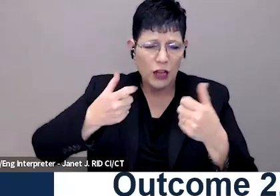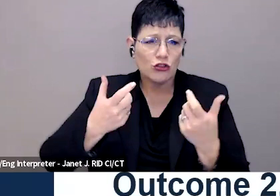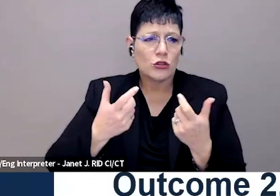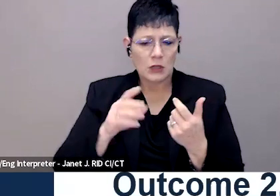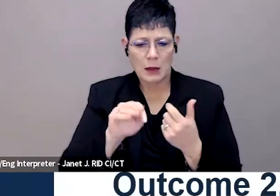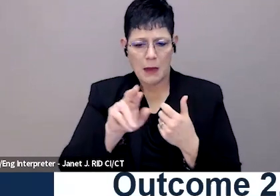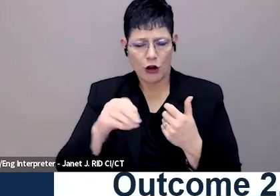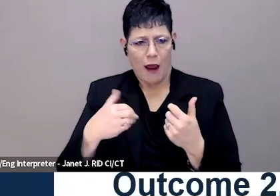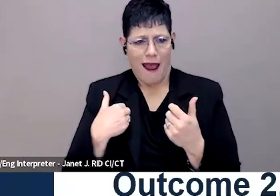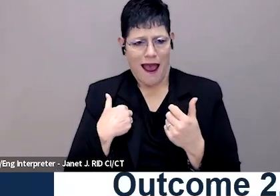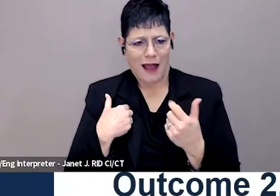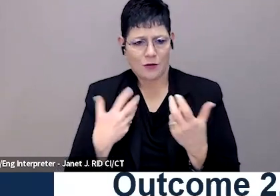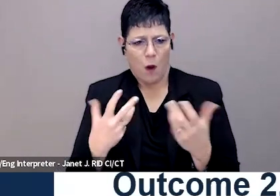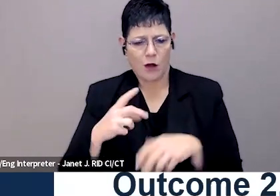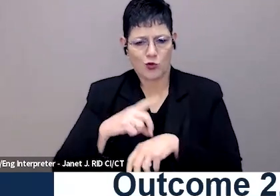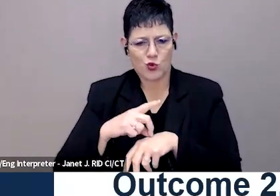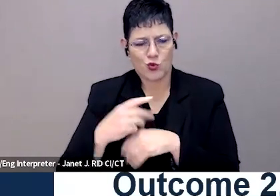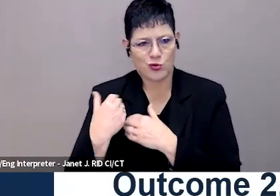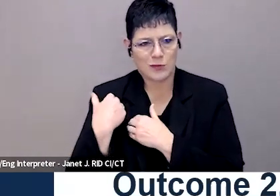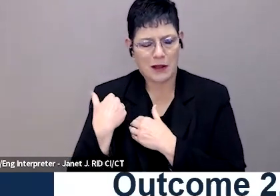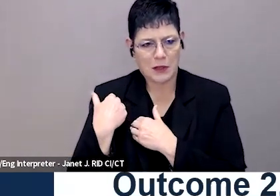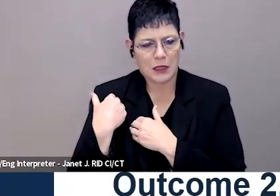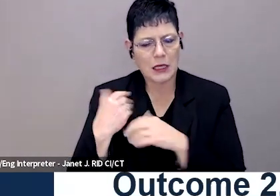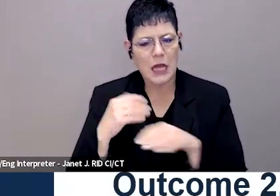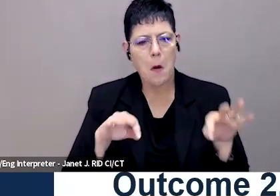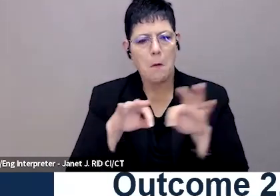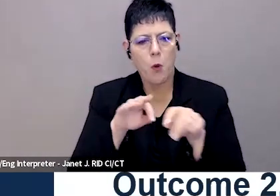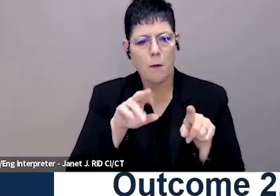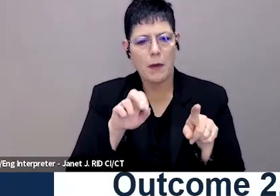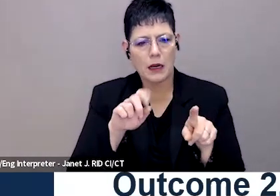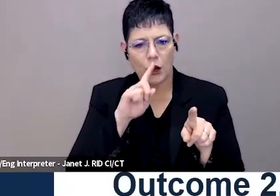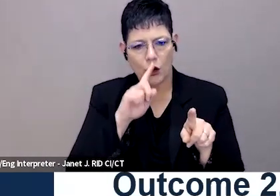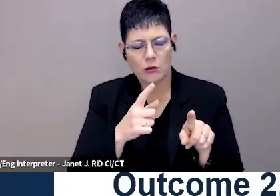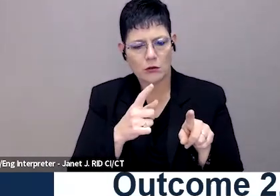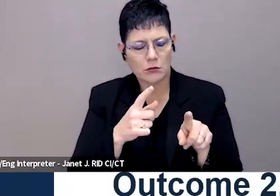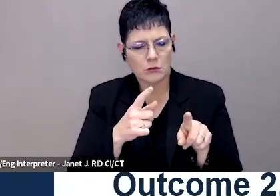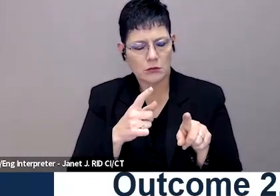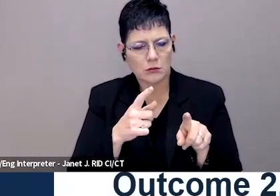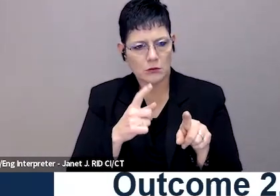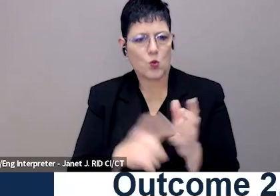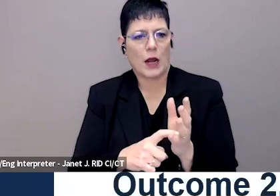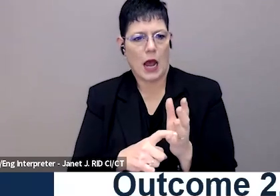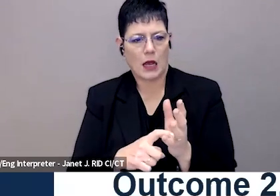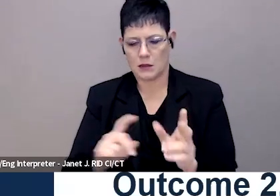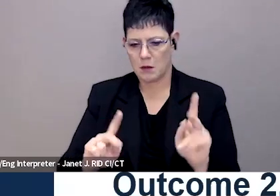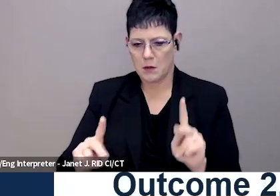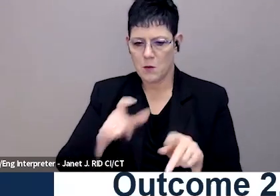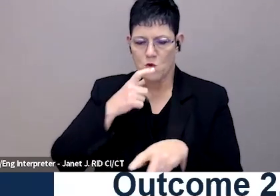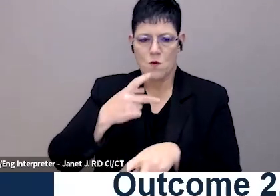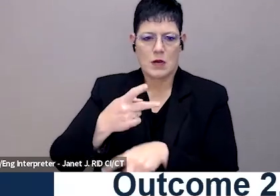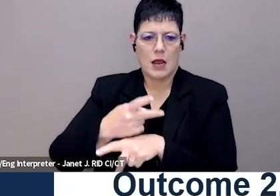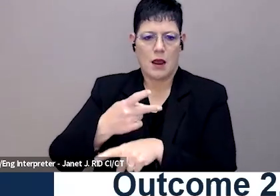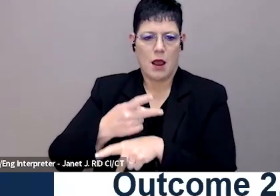Medicare has a responsibility, and it's also in Medicare's interest to recognize and support family caregivers for